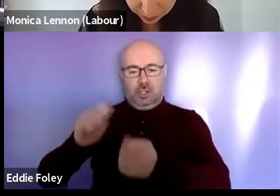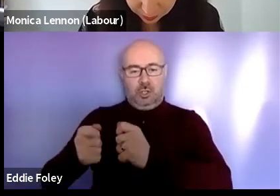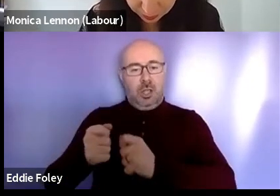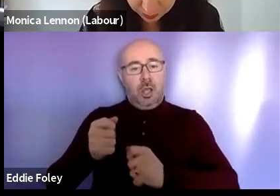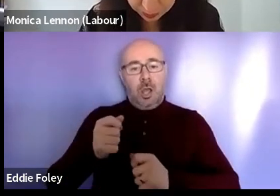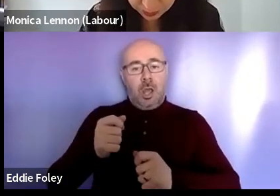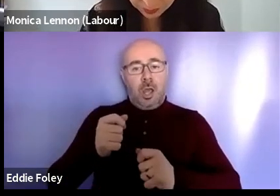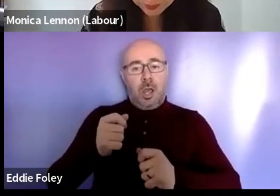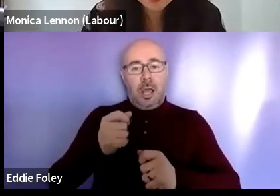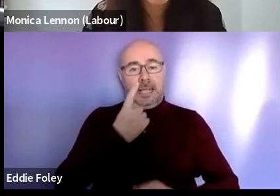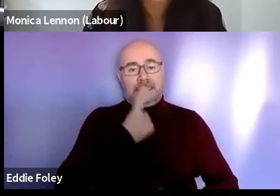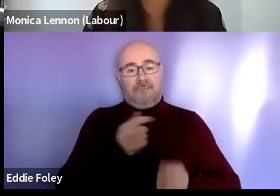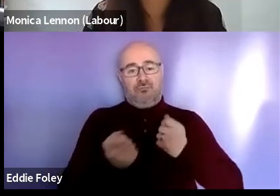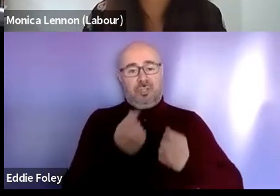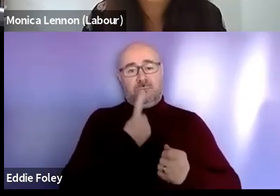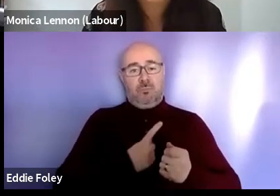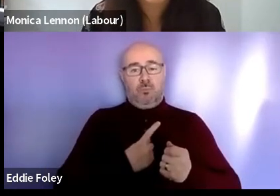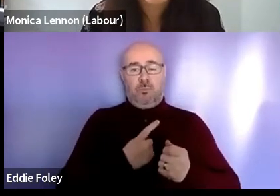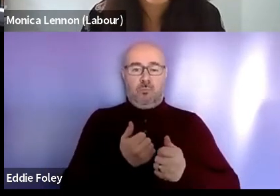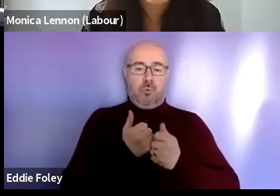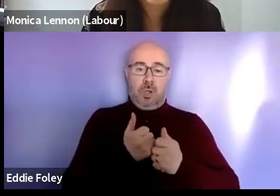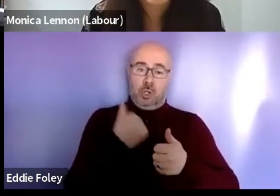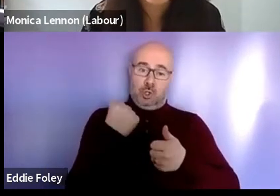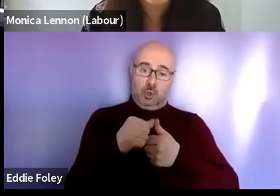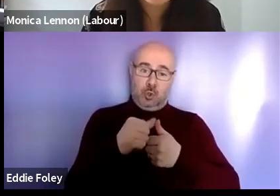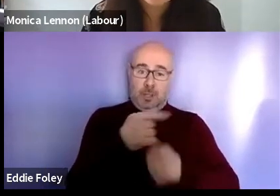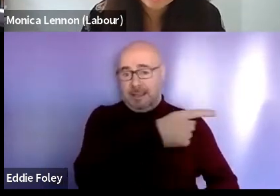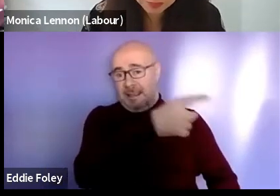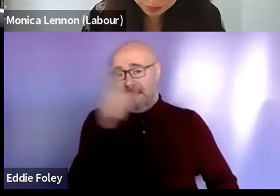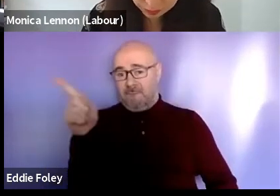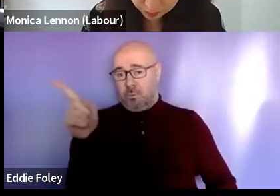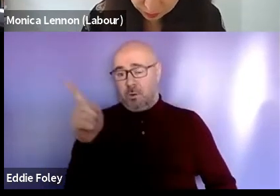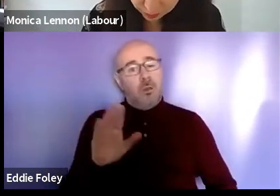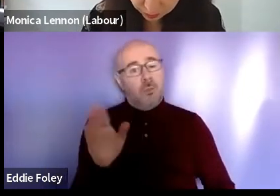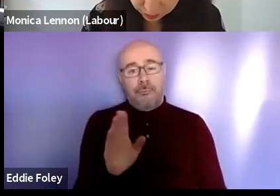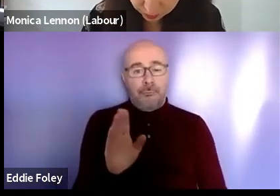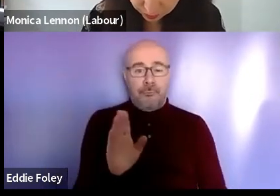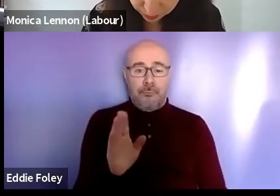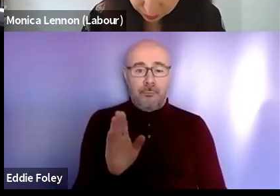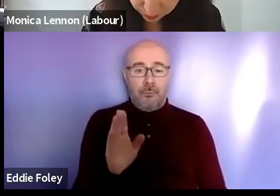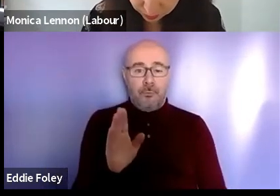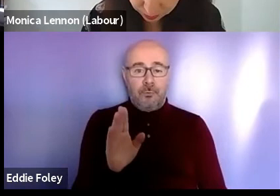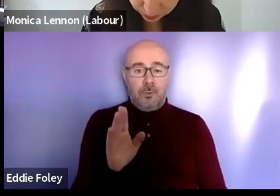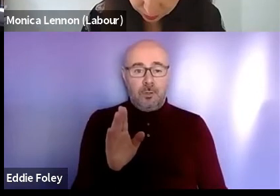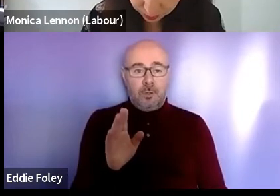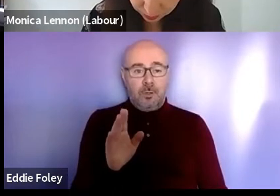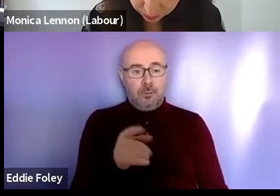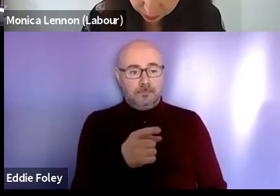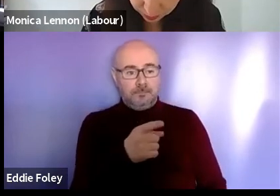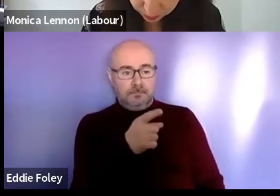There need to be different models available. Sound like they could be, more modifiable in